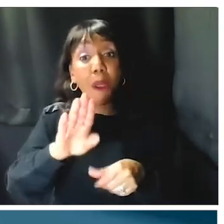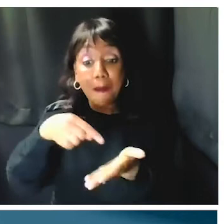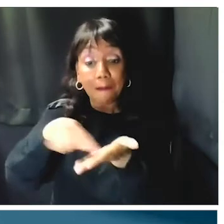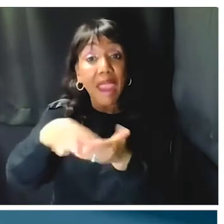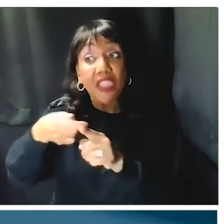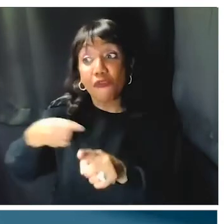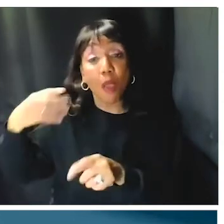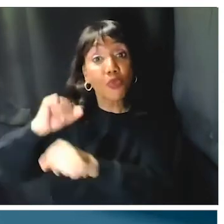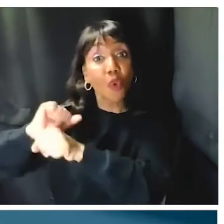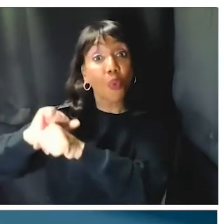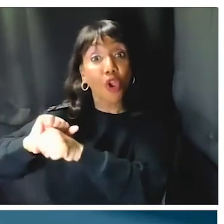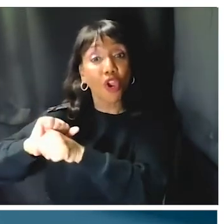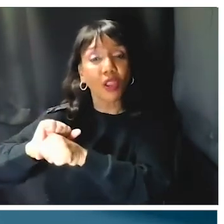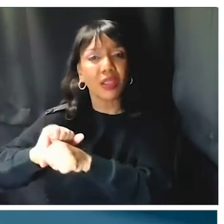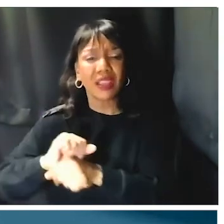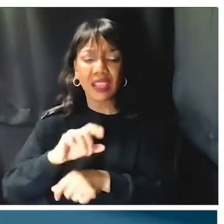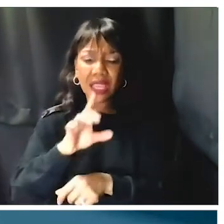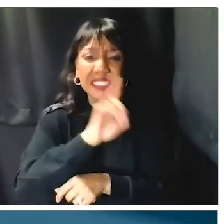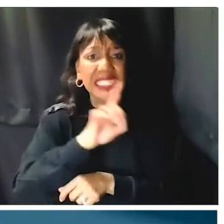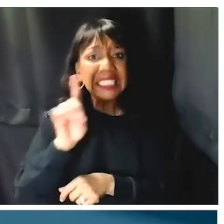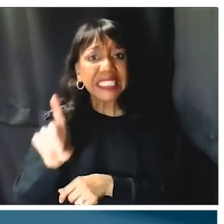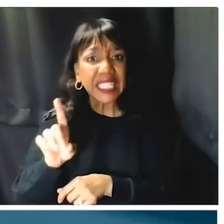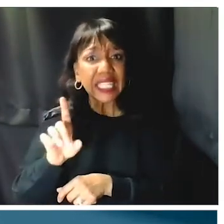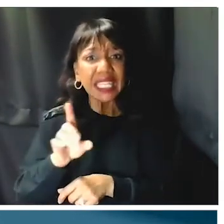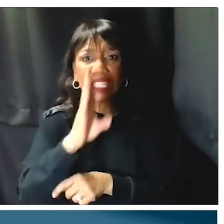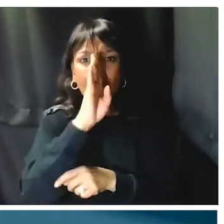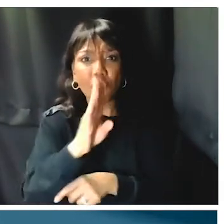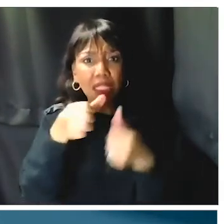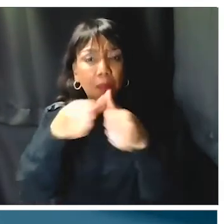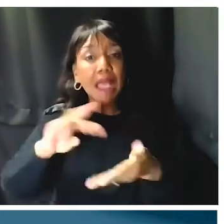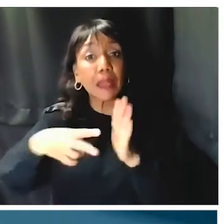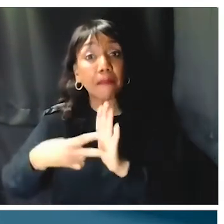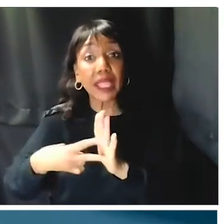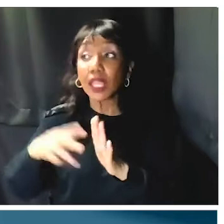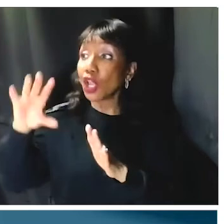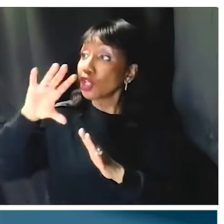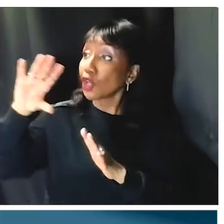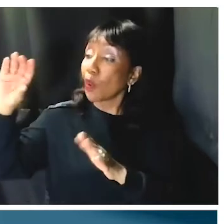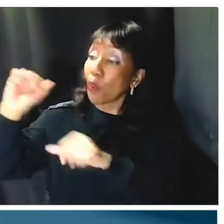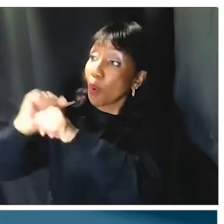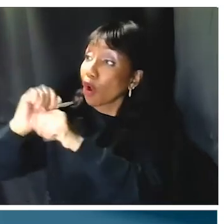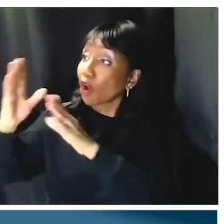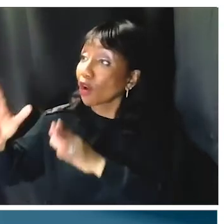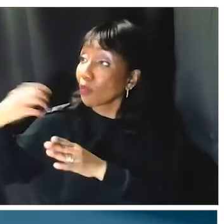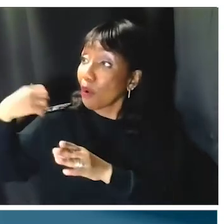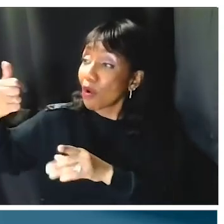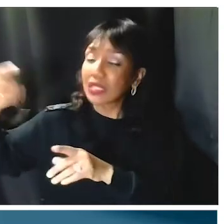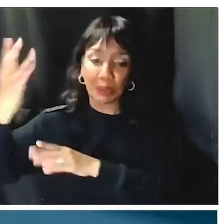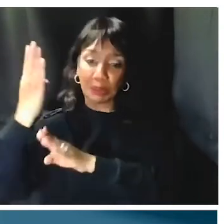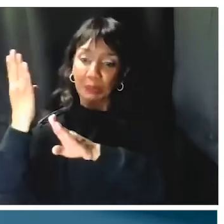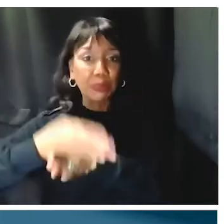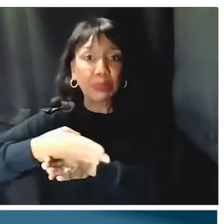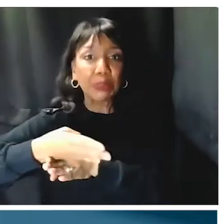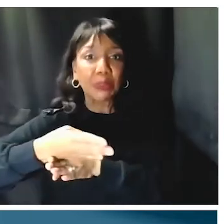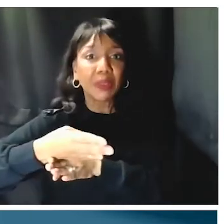employer. A direct deposit is a payment option where your funds are electronically transferred to your